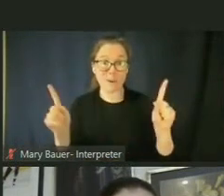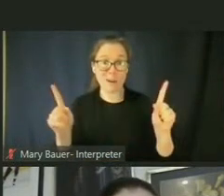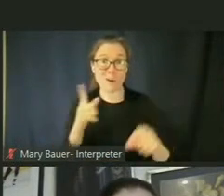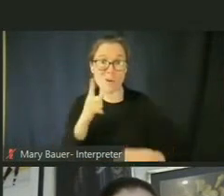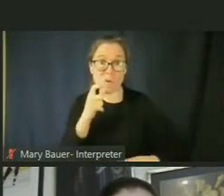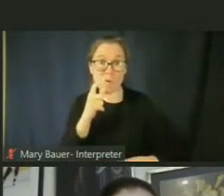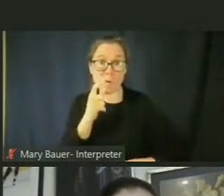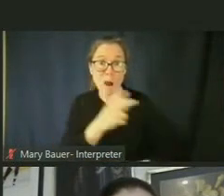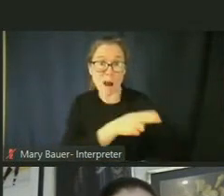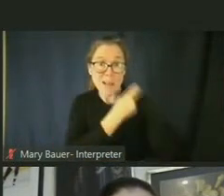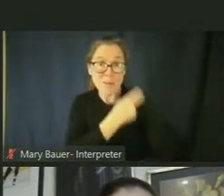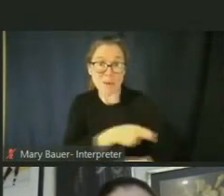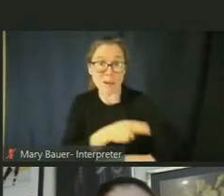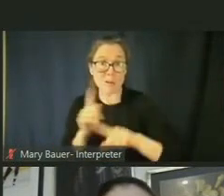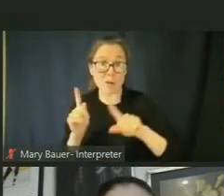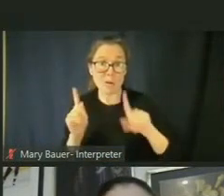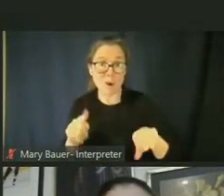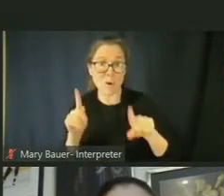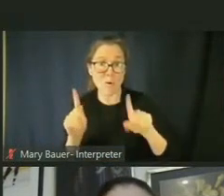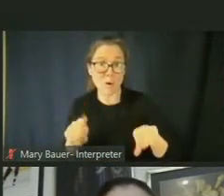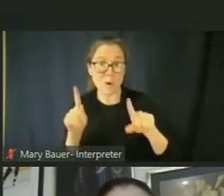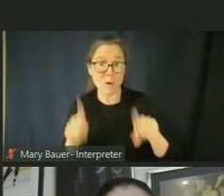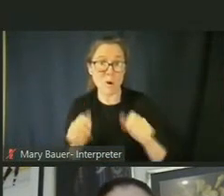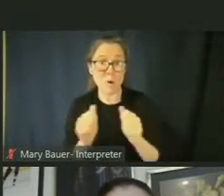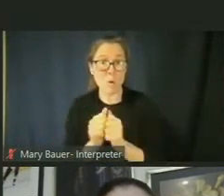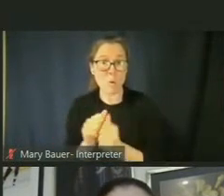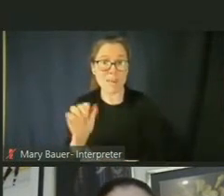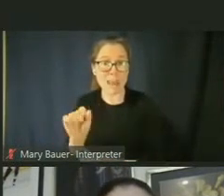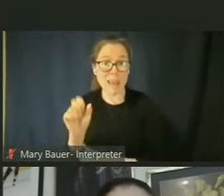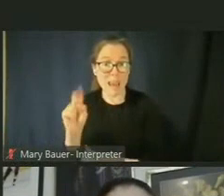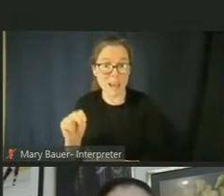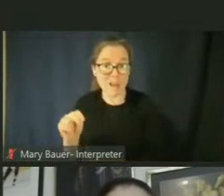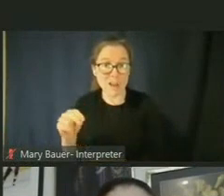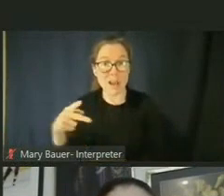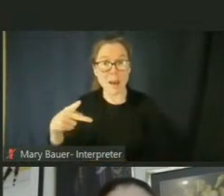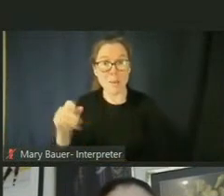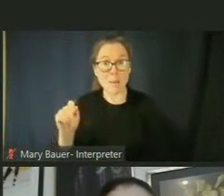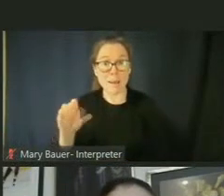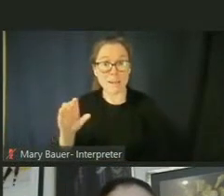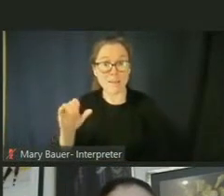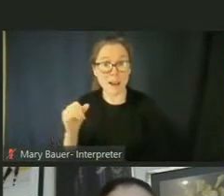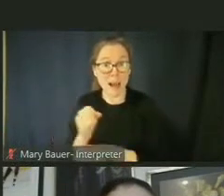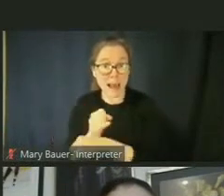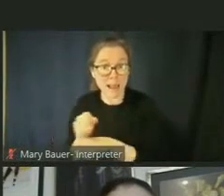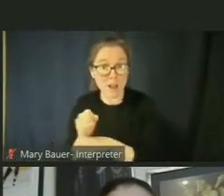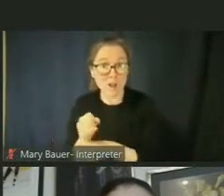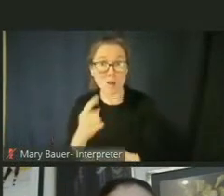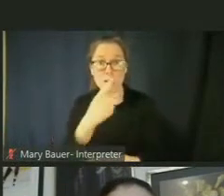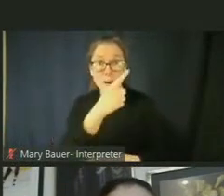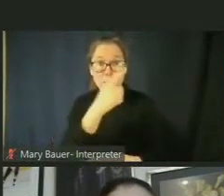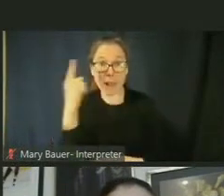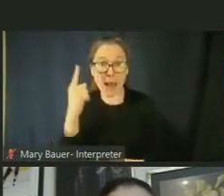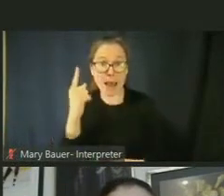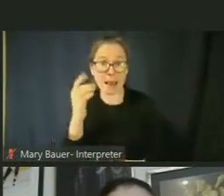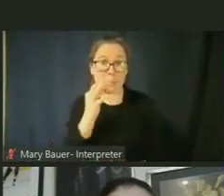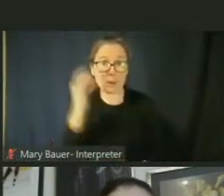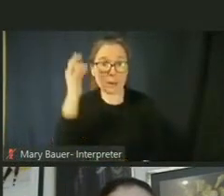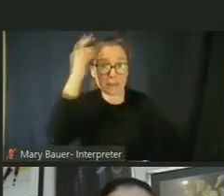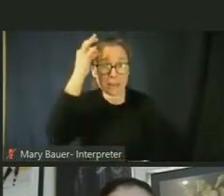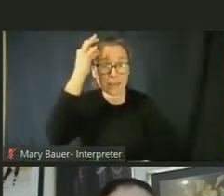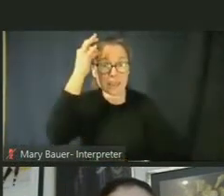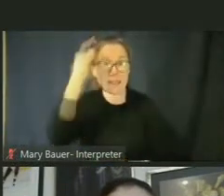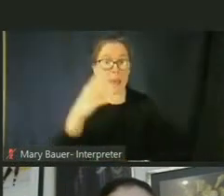hospitalization rates among our Asian or Pacific Islander patients, Black, American Indian, and certainly one